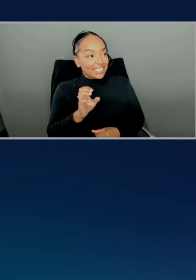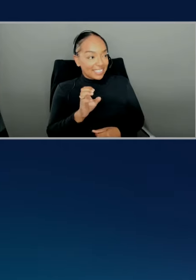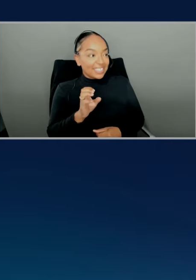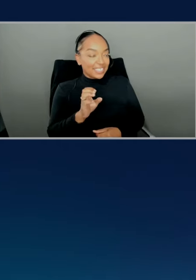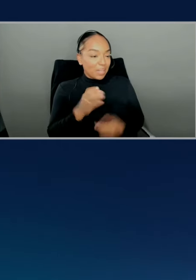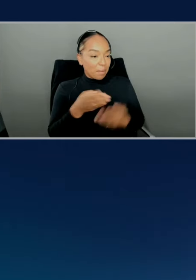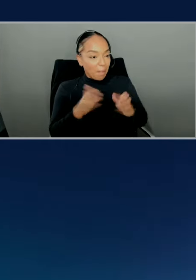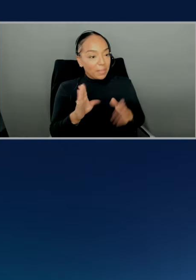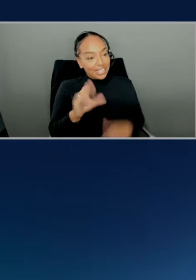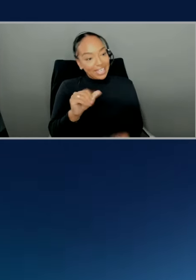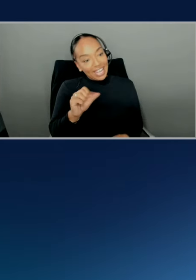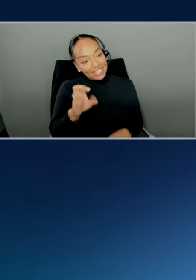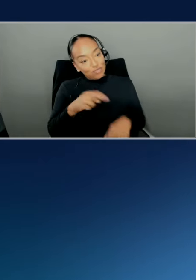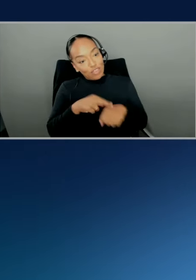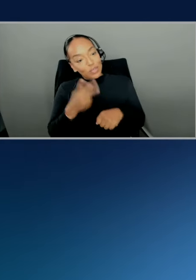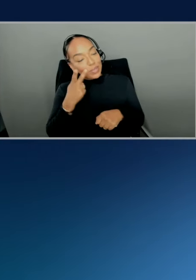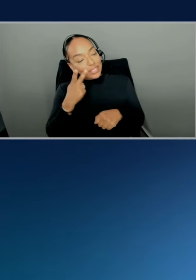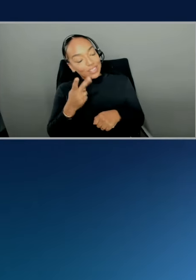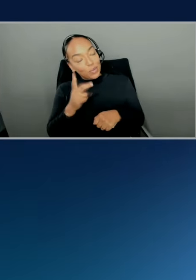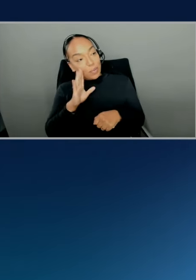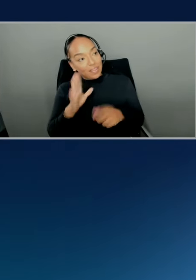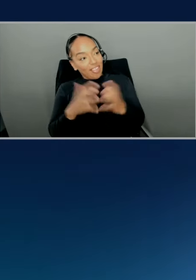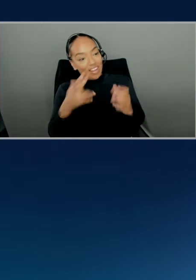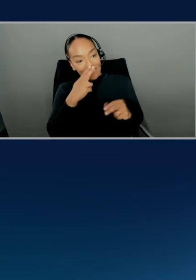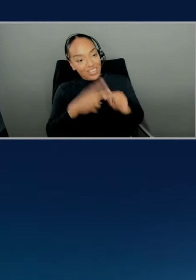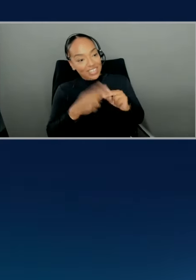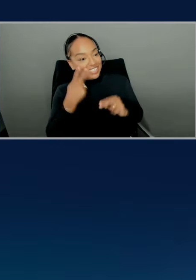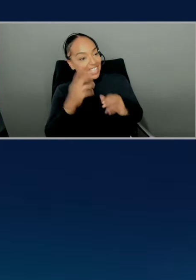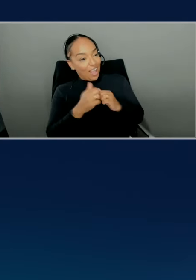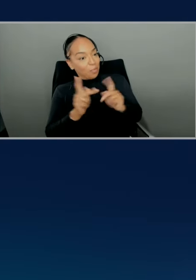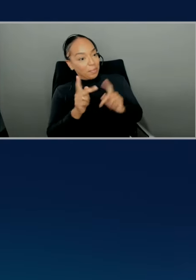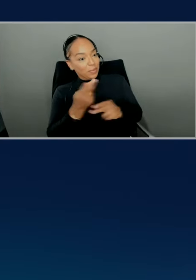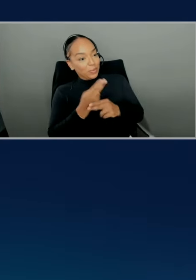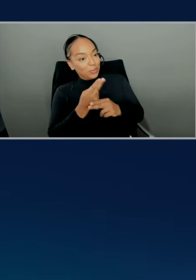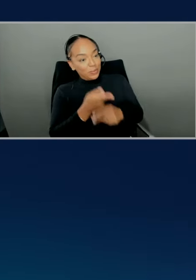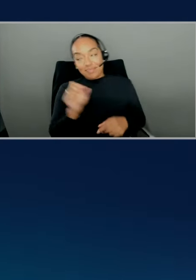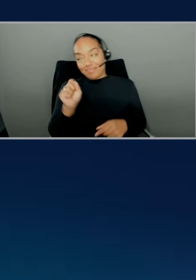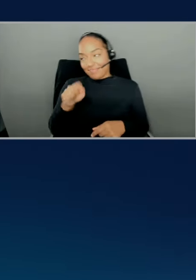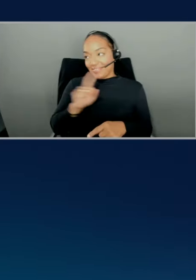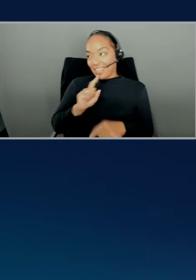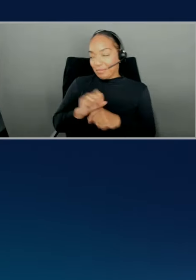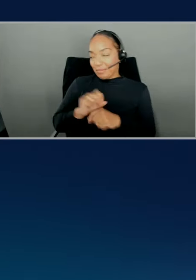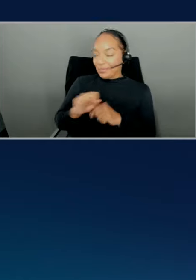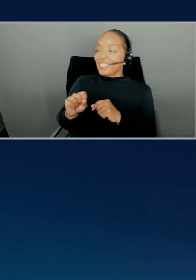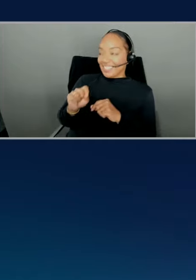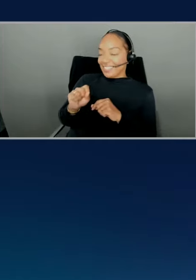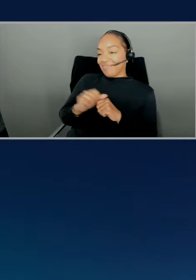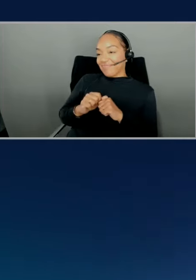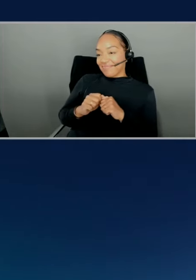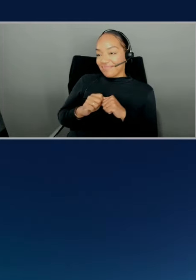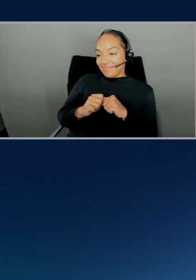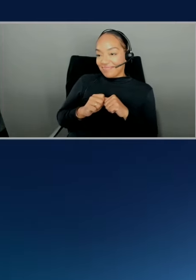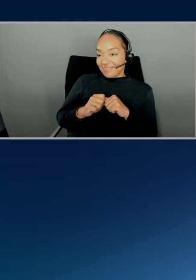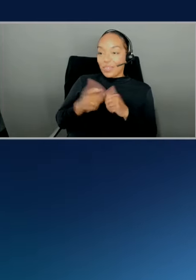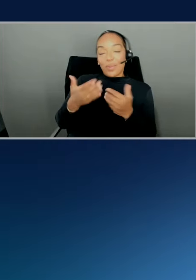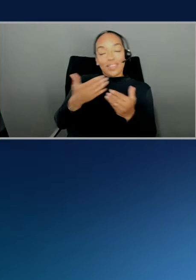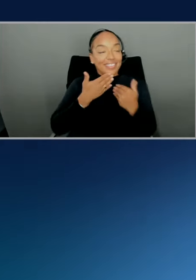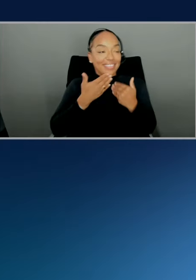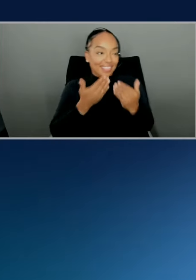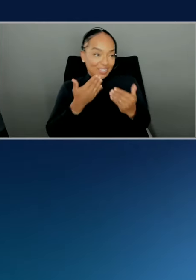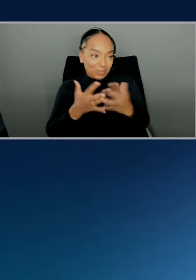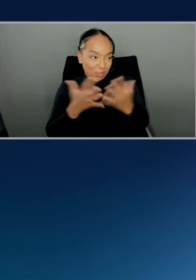to see how people use this. Absolutely. I'd say so. Absolutely. All right. Well, thank you so much. Again, it's been such a pleasure, as